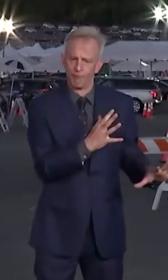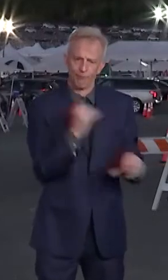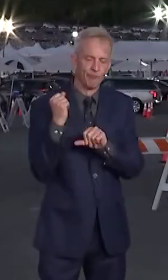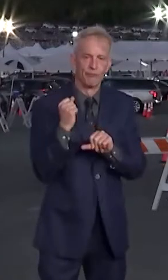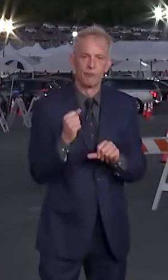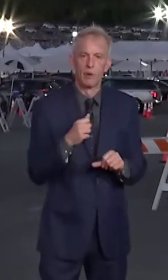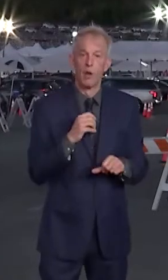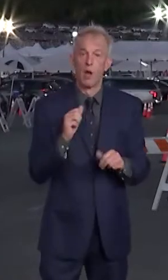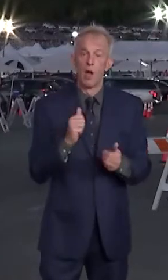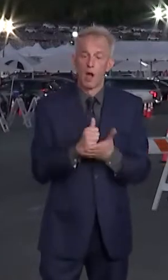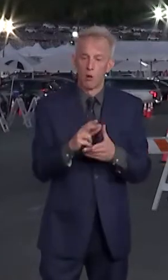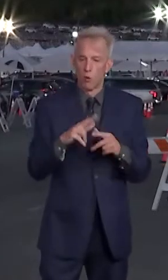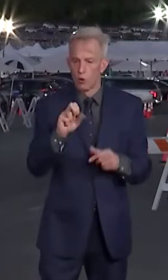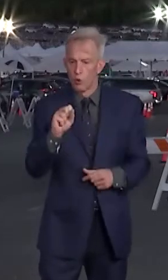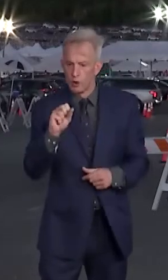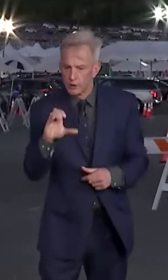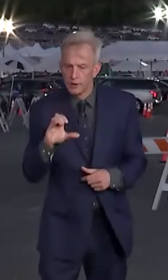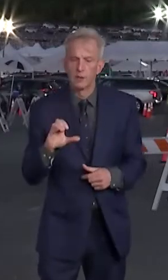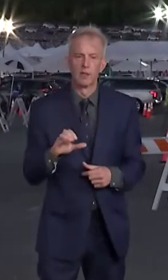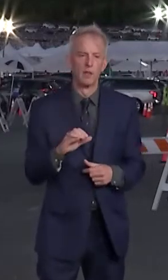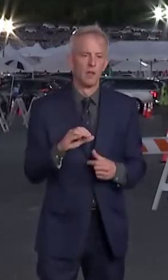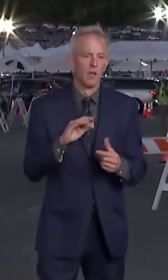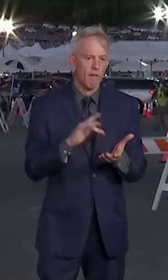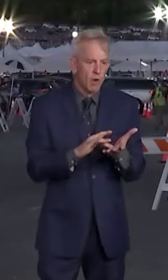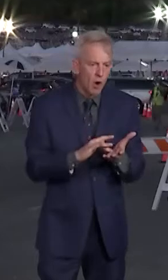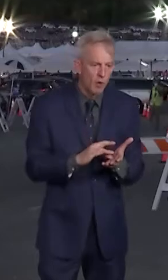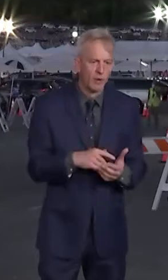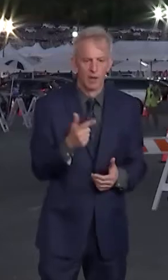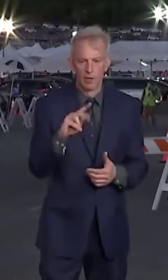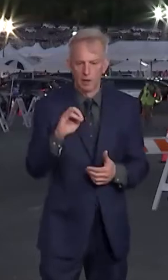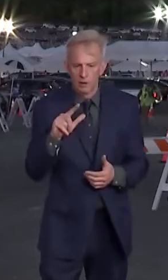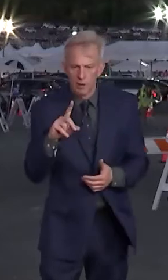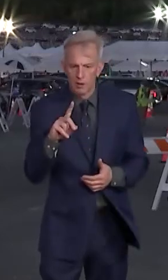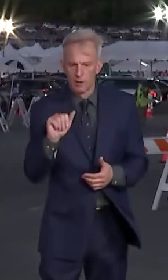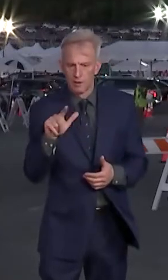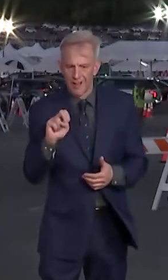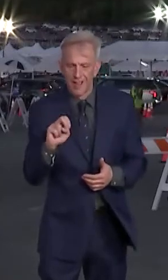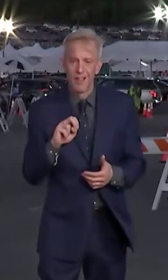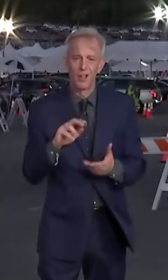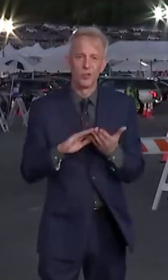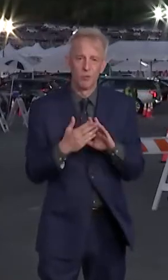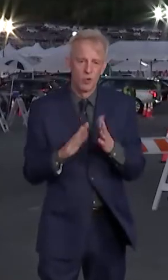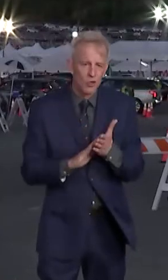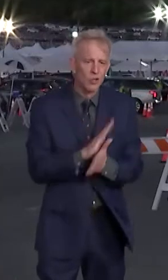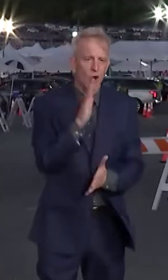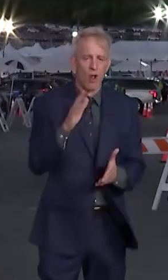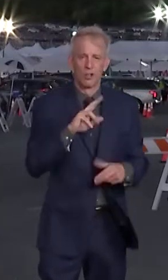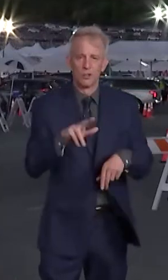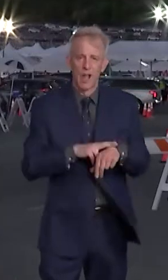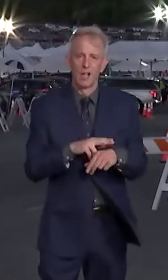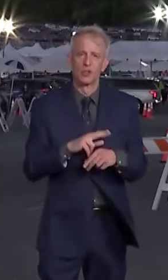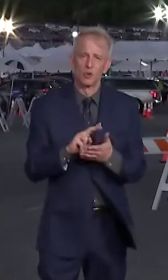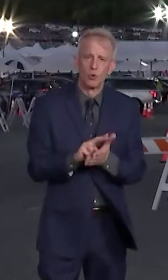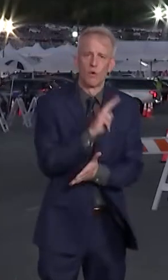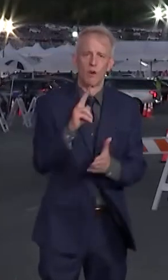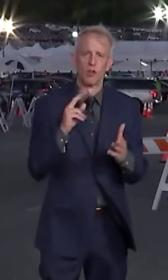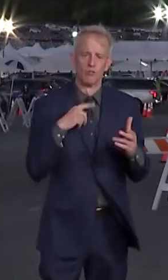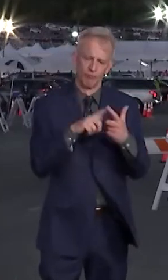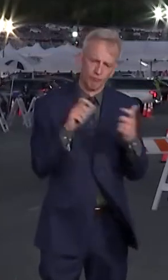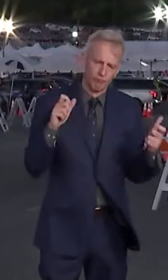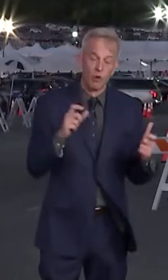of Pharmacy and LA Valley College, Glendale Community College, and National University, it has been truly the dream